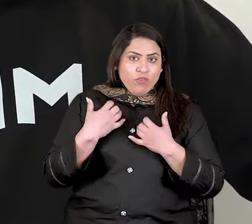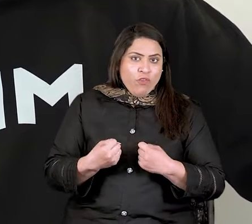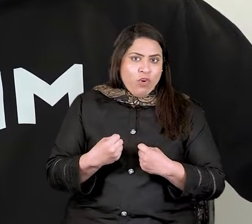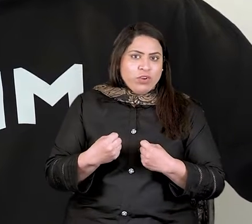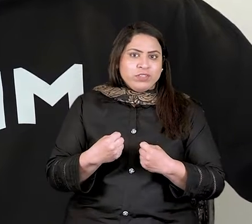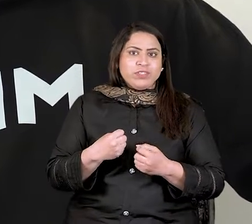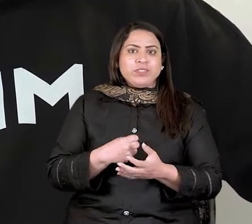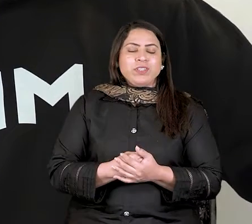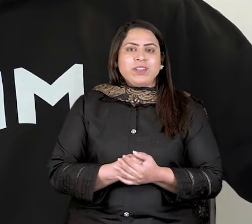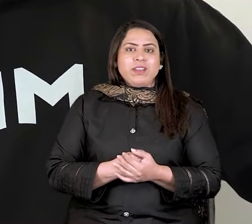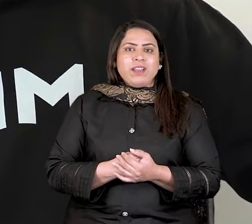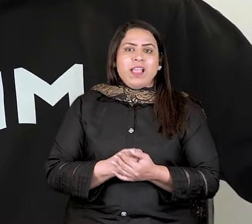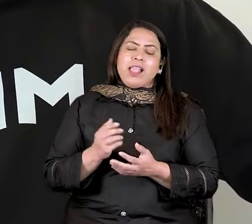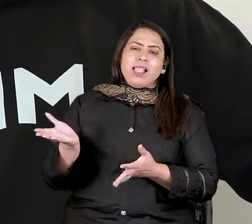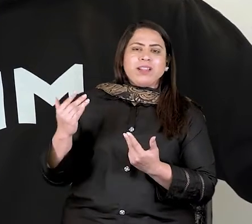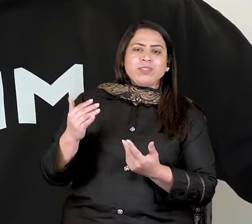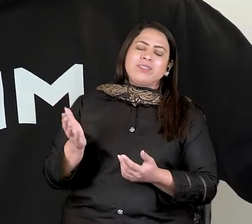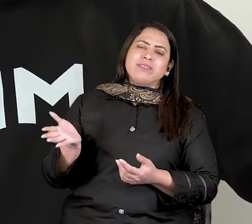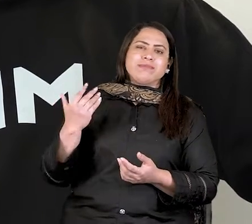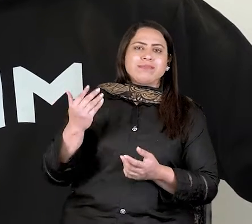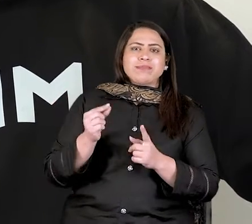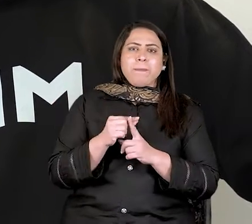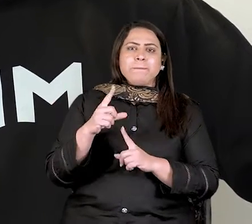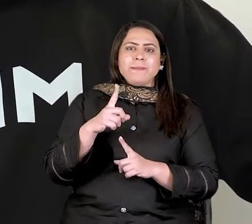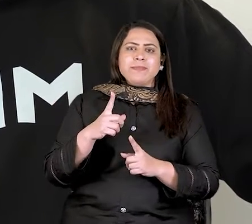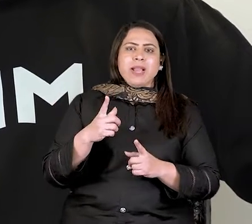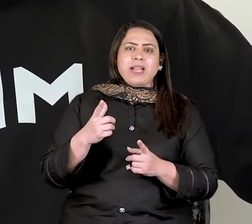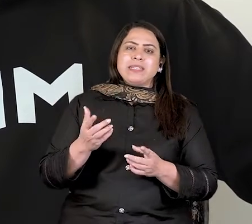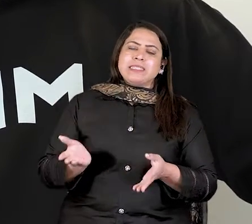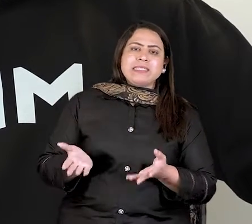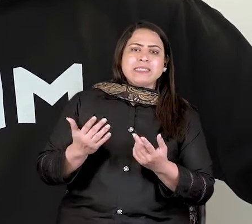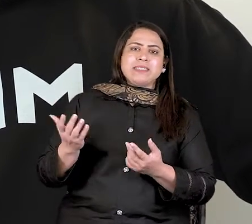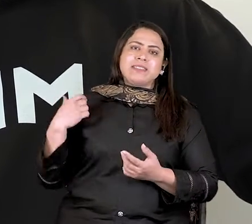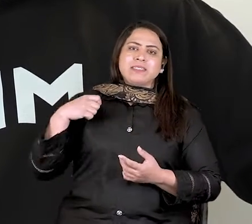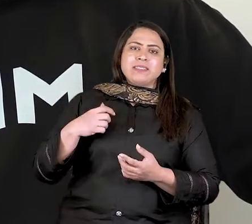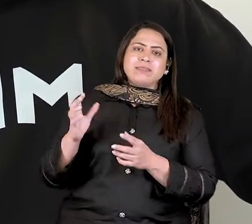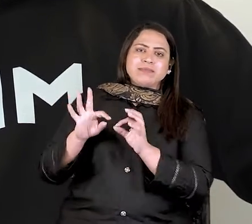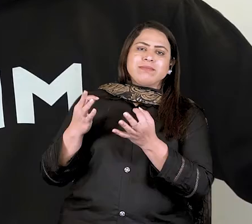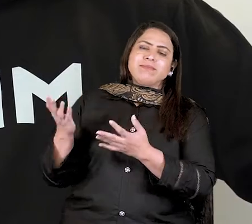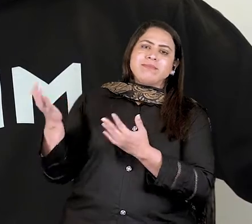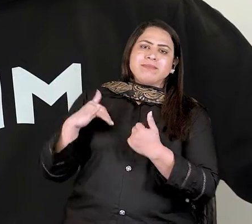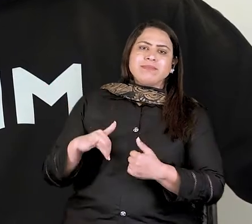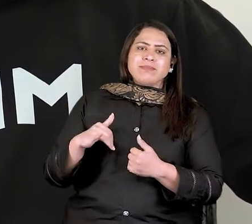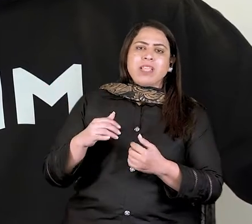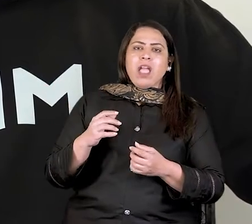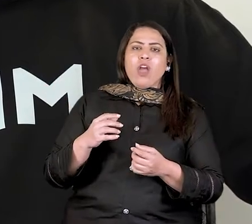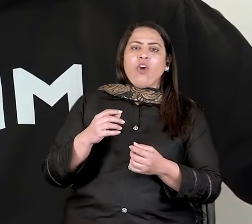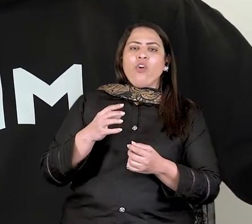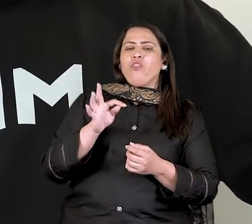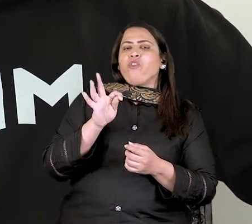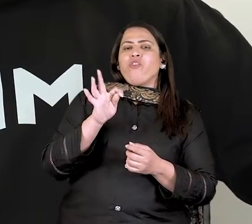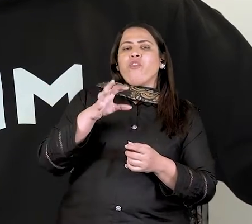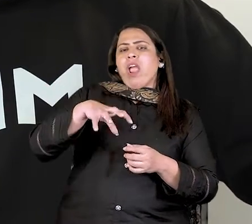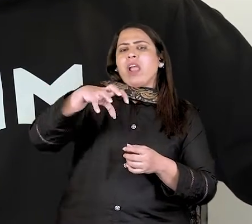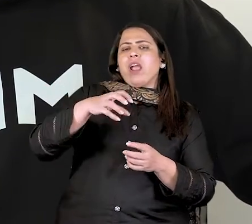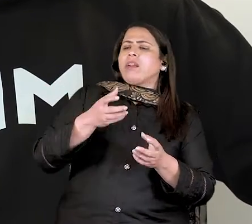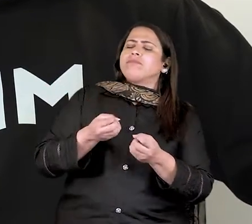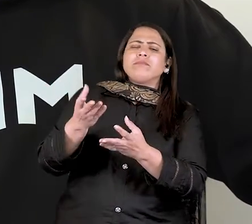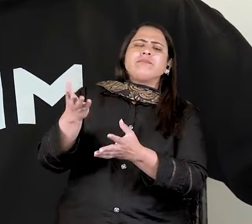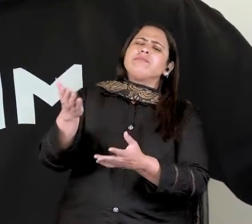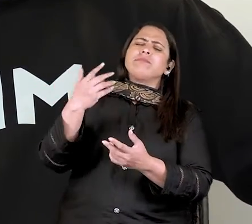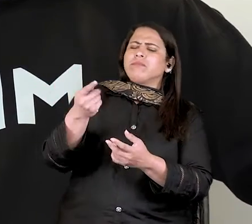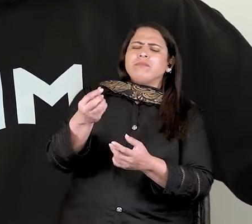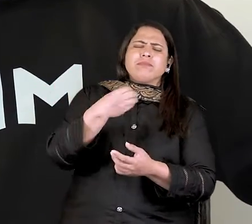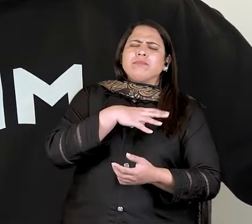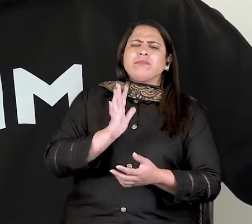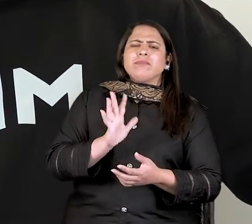what are you thinking? Are you ready for Pakistan? Do you want to? Let's do it. Let's bring it to Pakistan. He